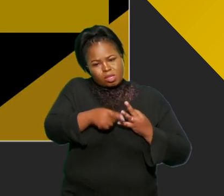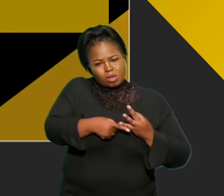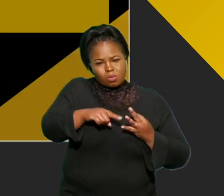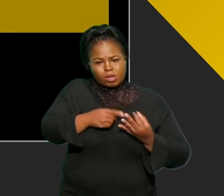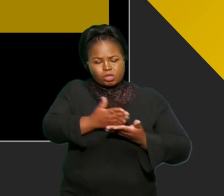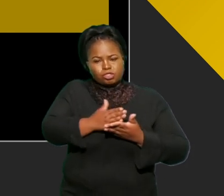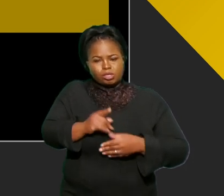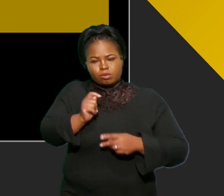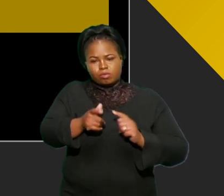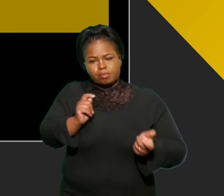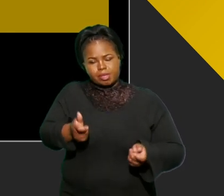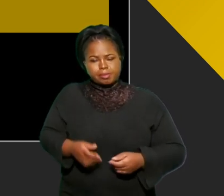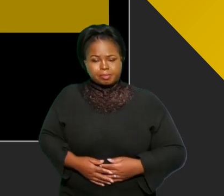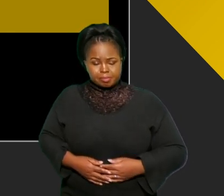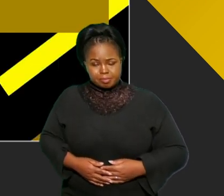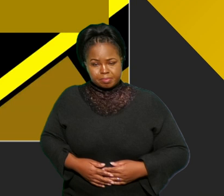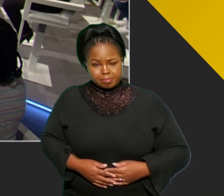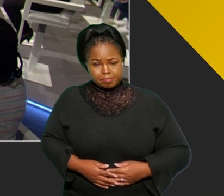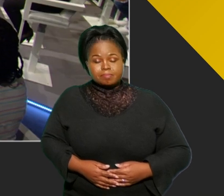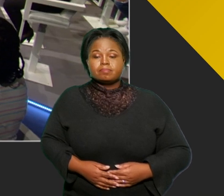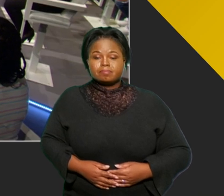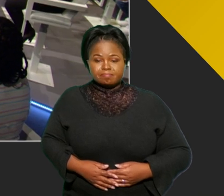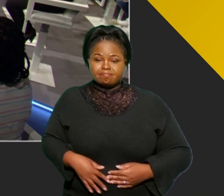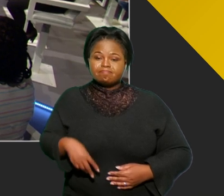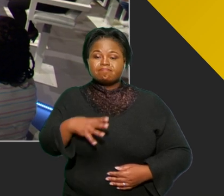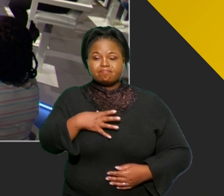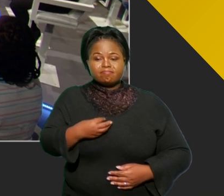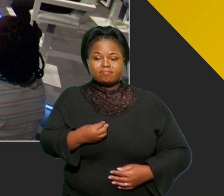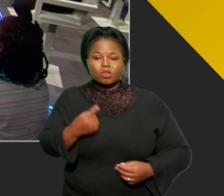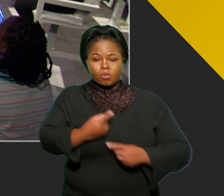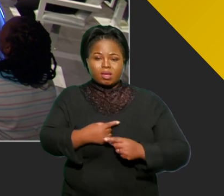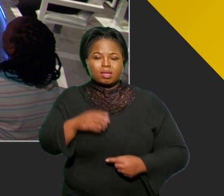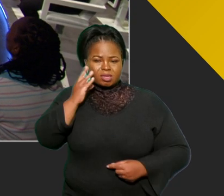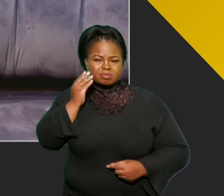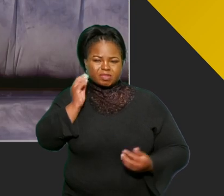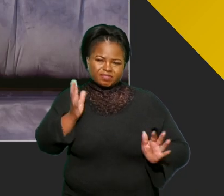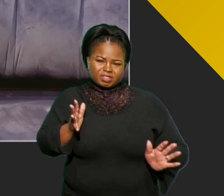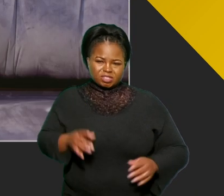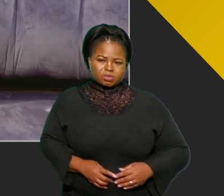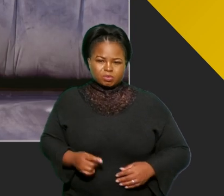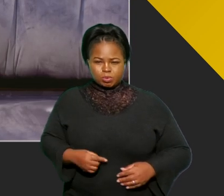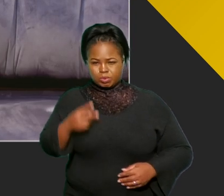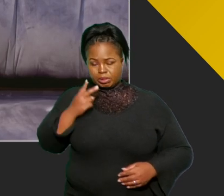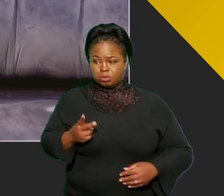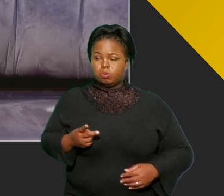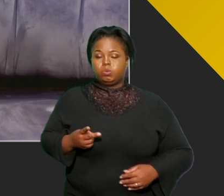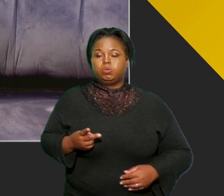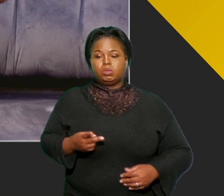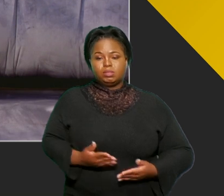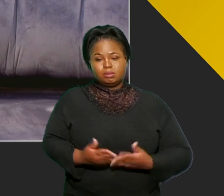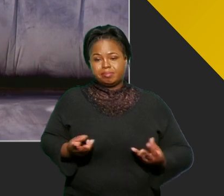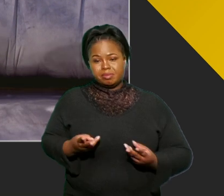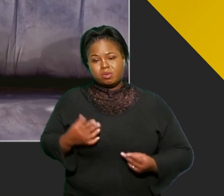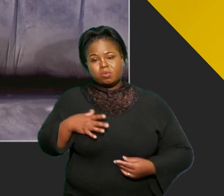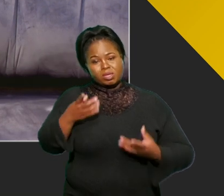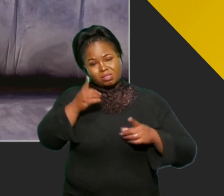that we can share the rent. Hey, you want to leave home because, hey, not just we are corner. You know, when you sit and you look at it, to Utabantu just to get a